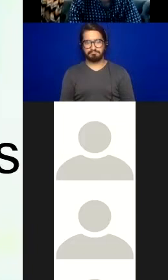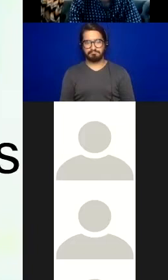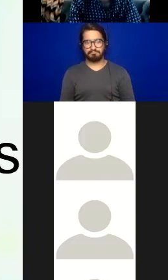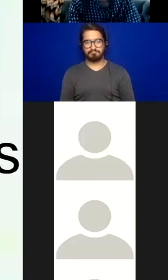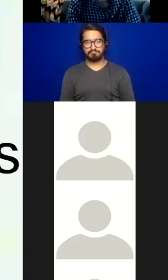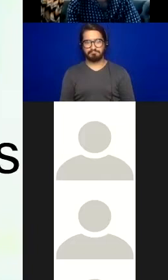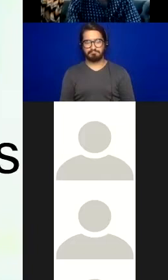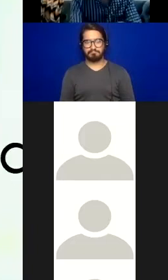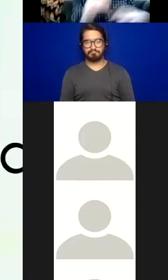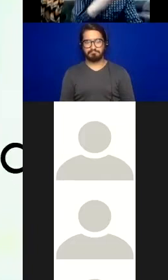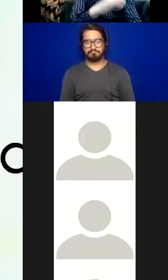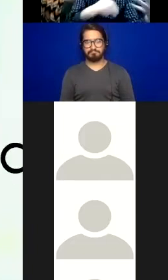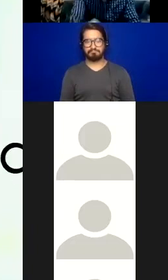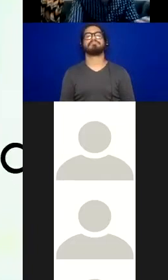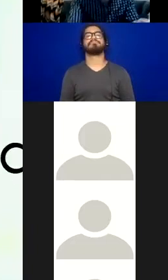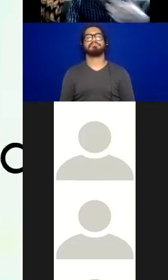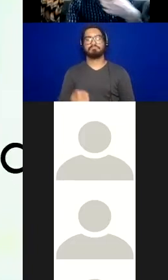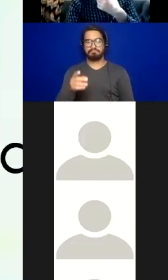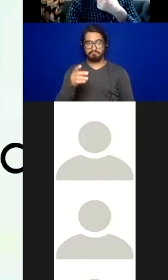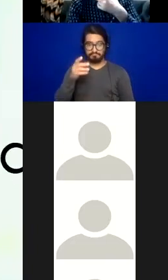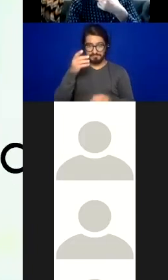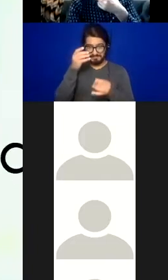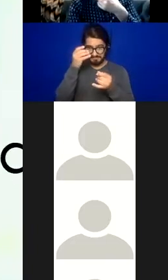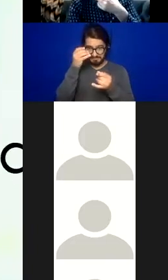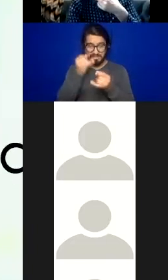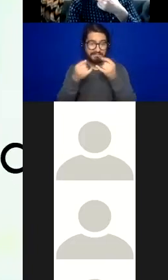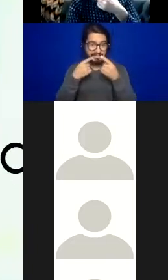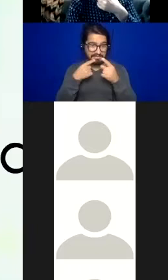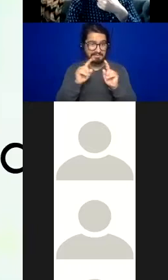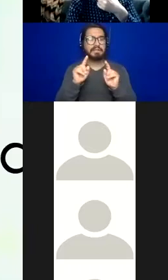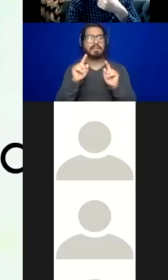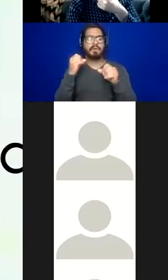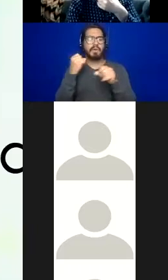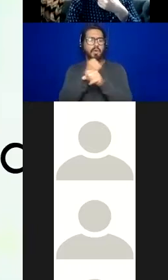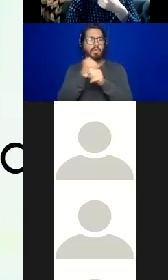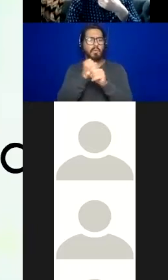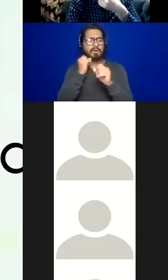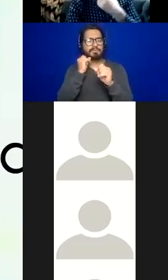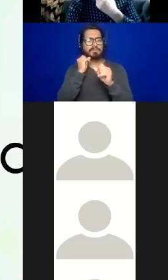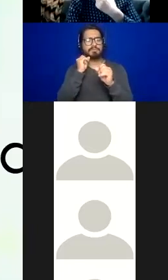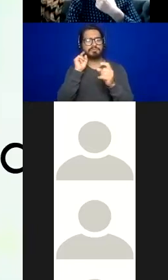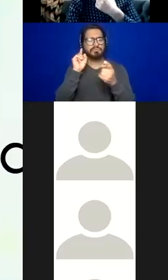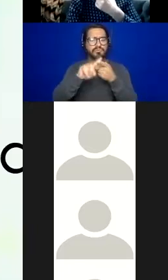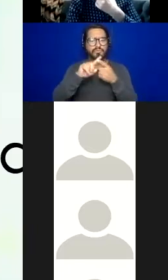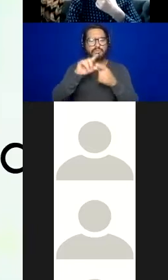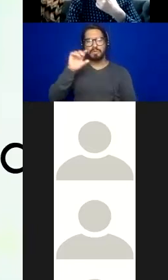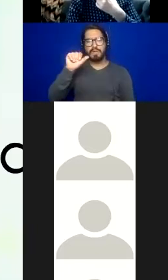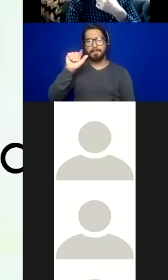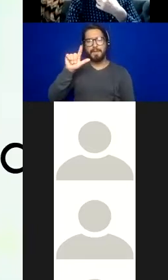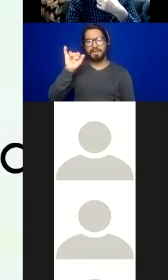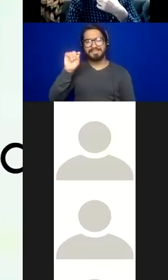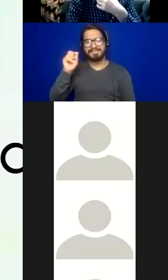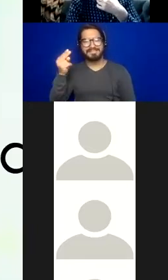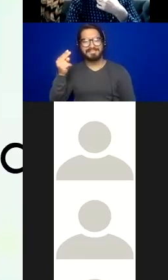And so finally, we can work towards abolishing this system, and we can build an alternative to it in the